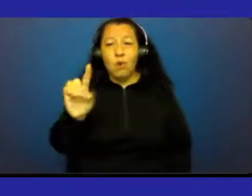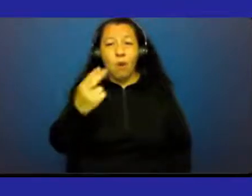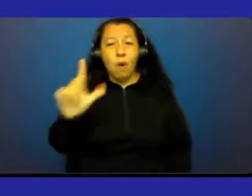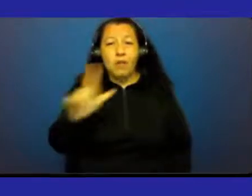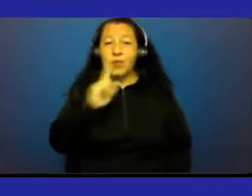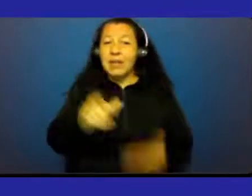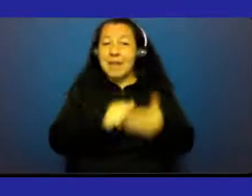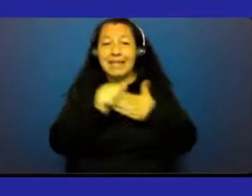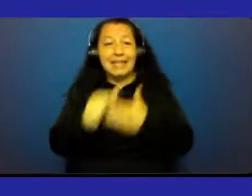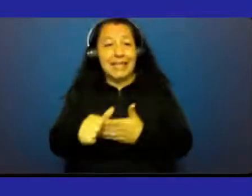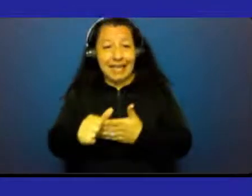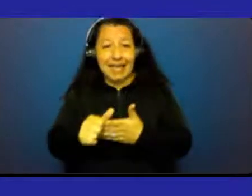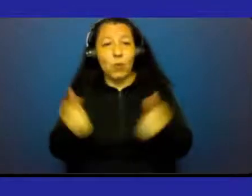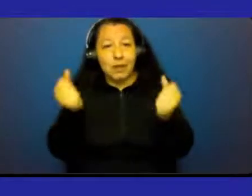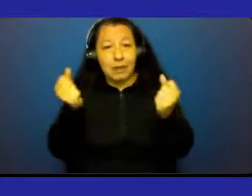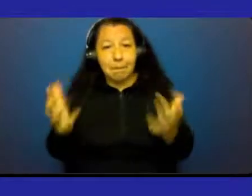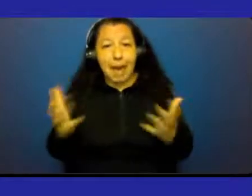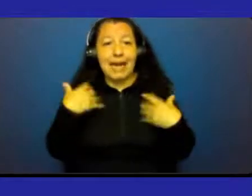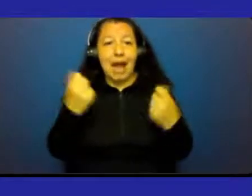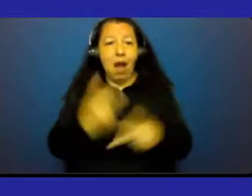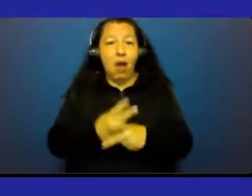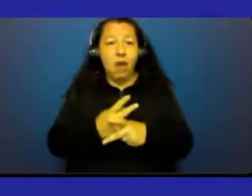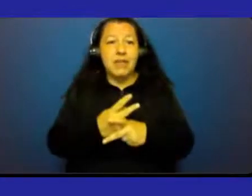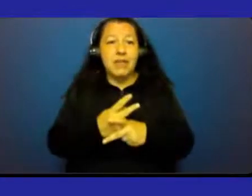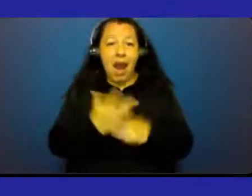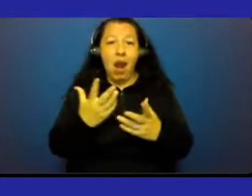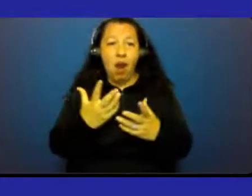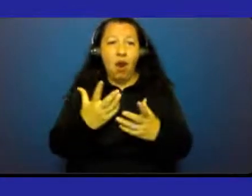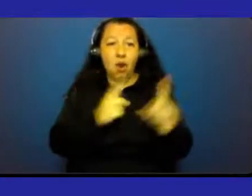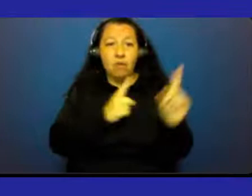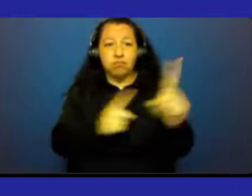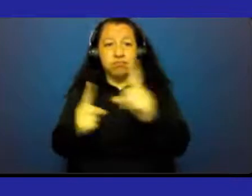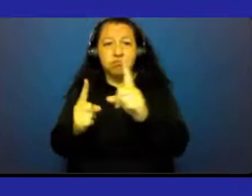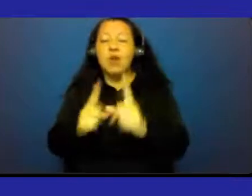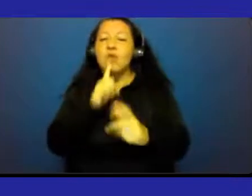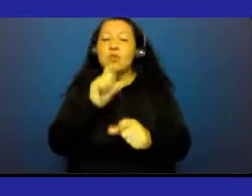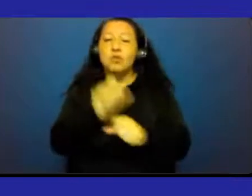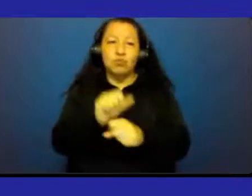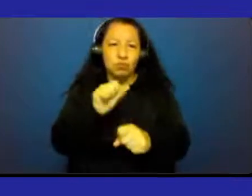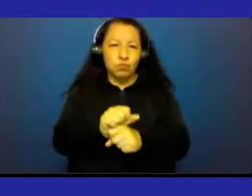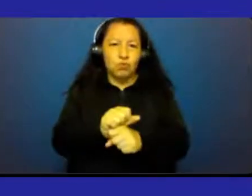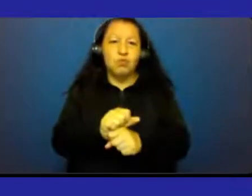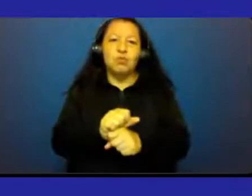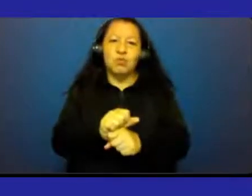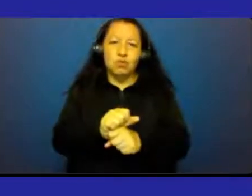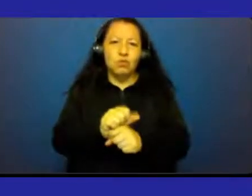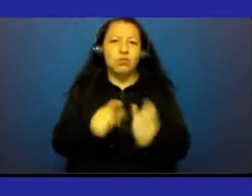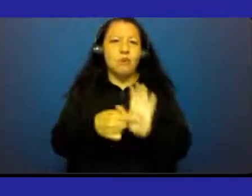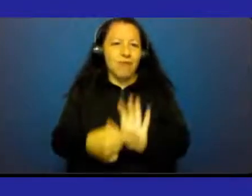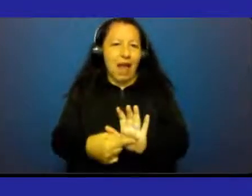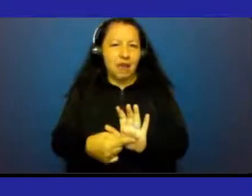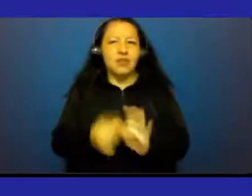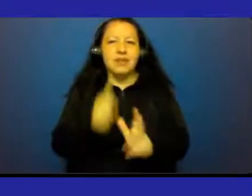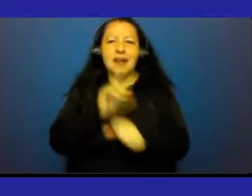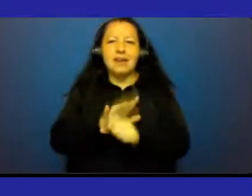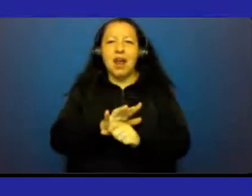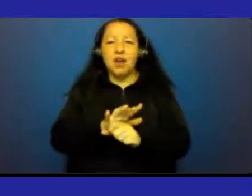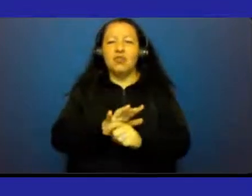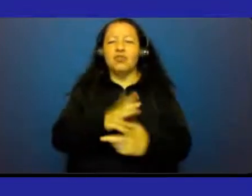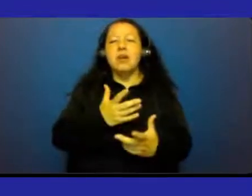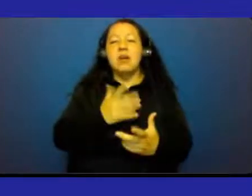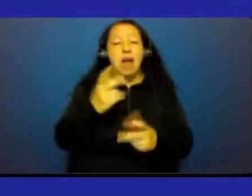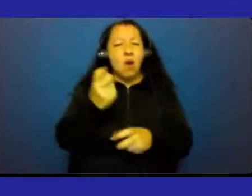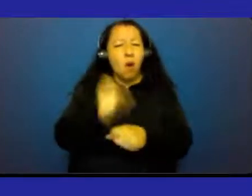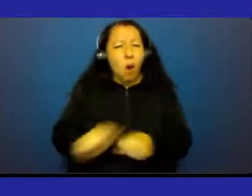initiatives and awards in Brooklyn is a true reflection of the dedication and hard work of the staff and the